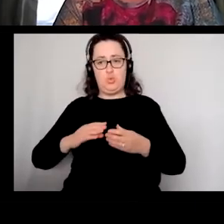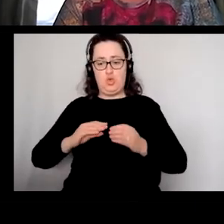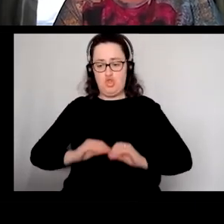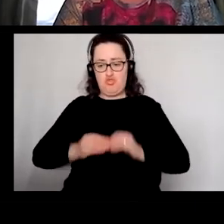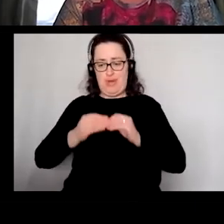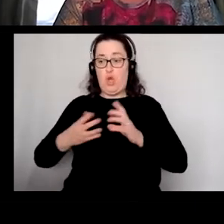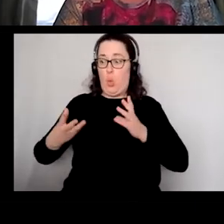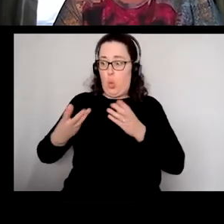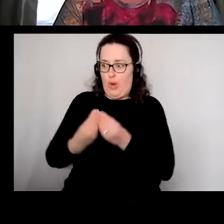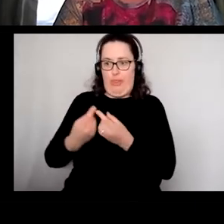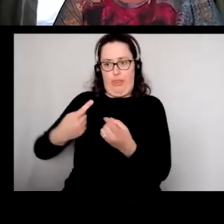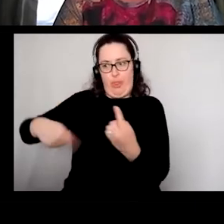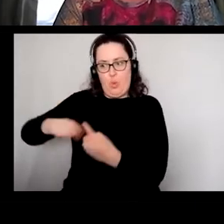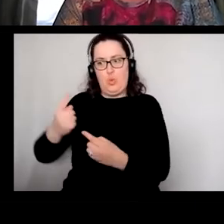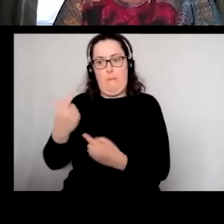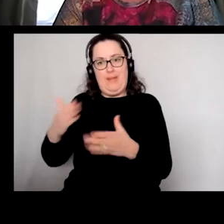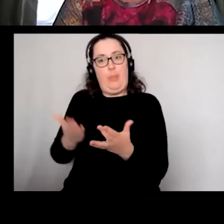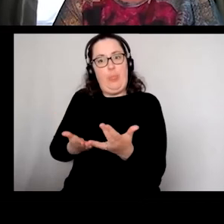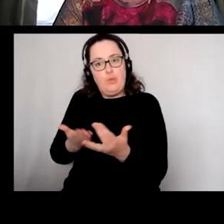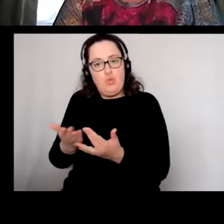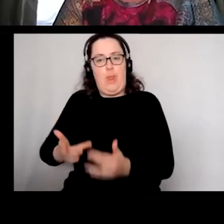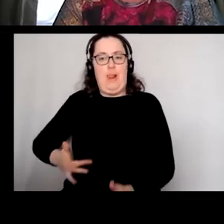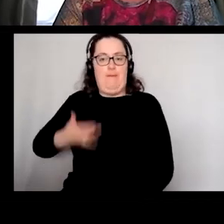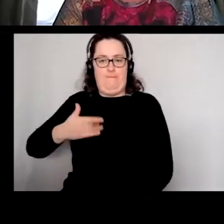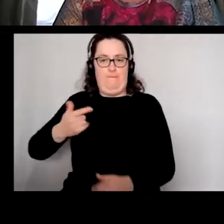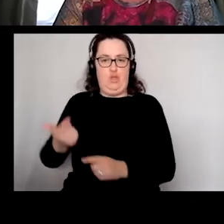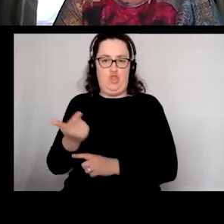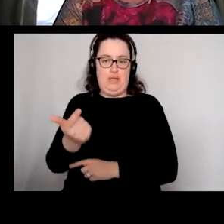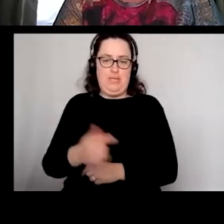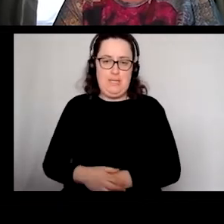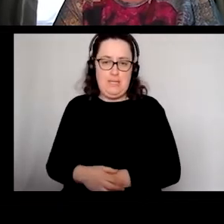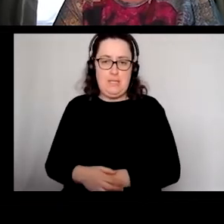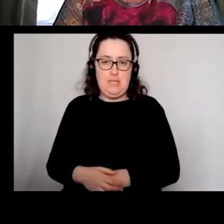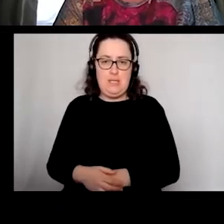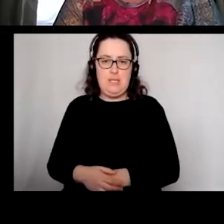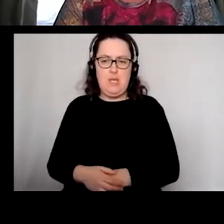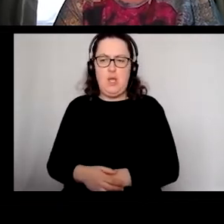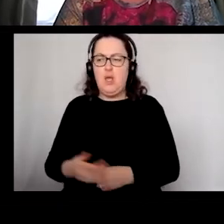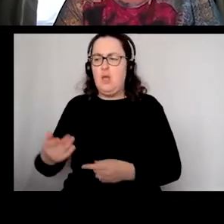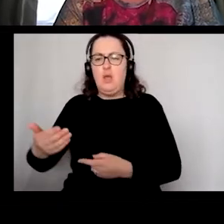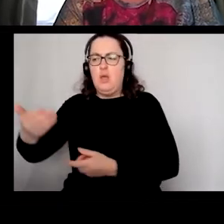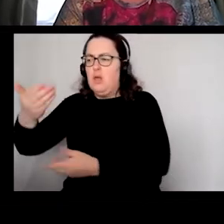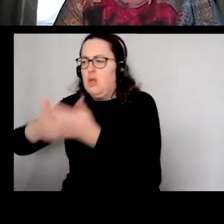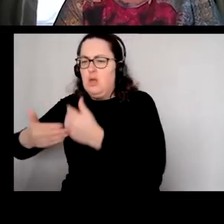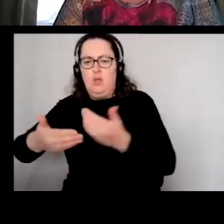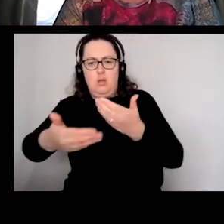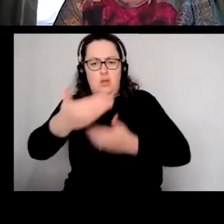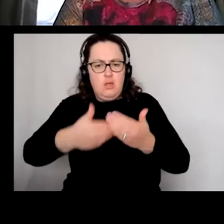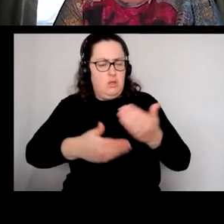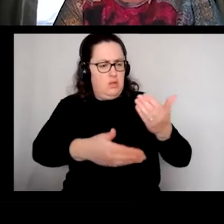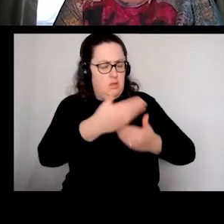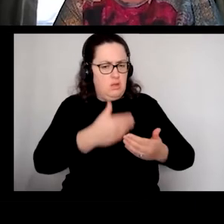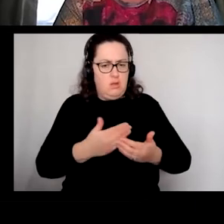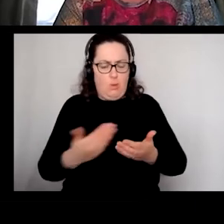with those who've lived the journey. Mm. And also, increasingly, collecting stories of struggle, disability movement,